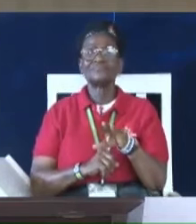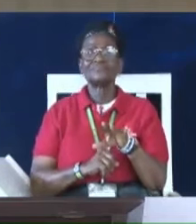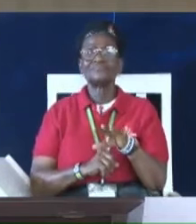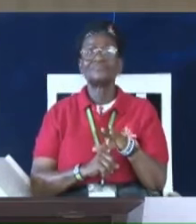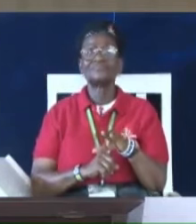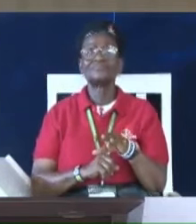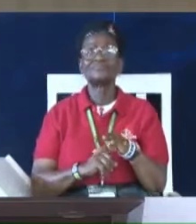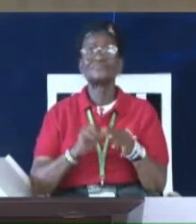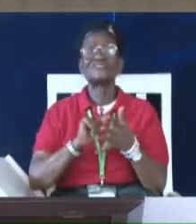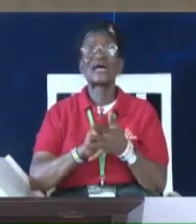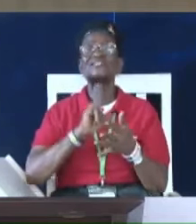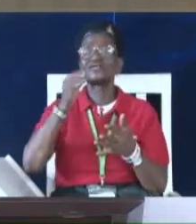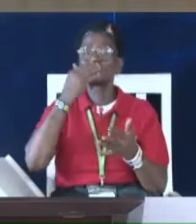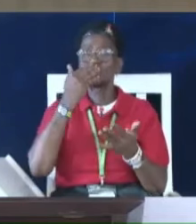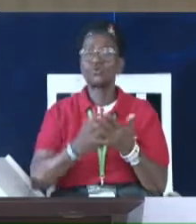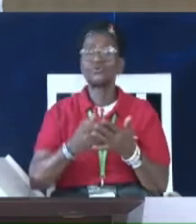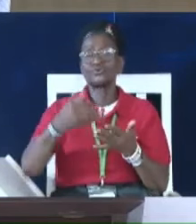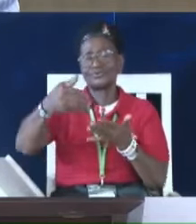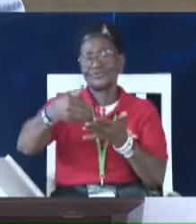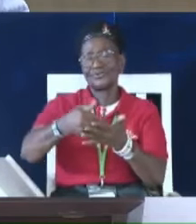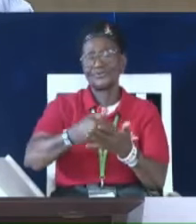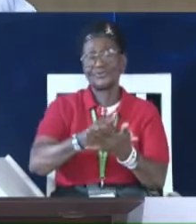That's good news.